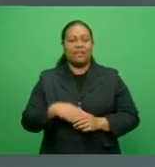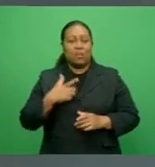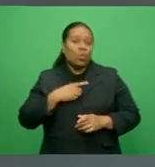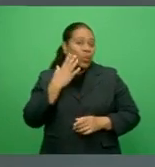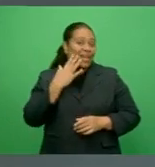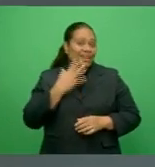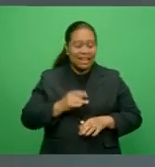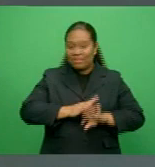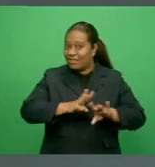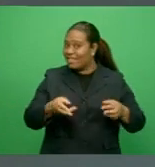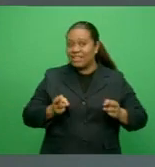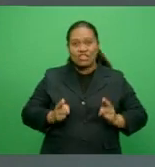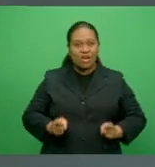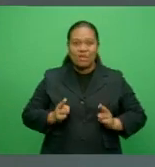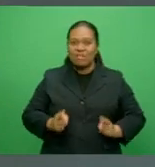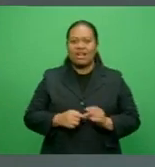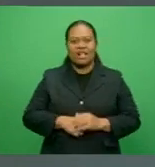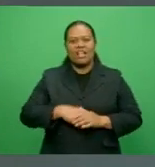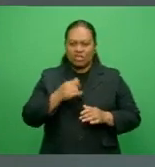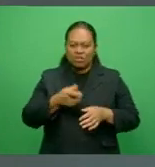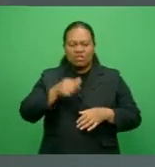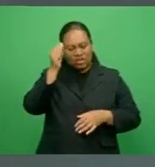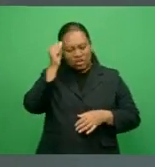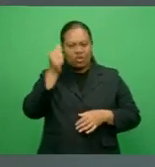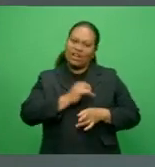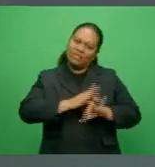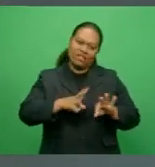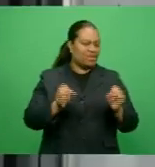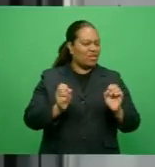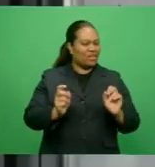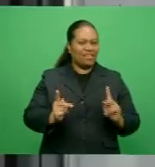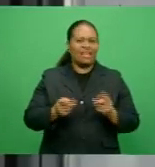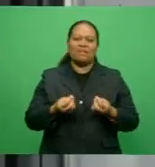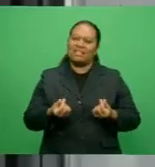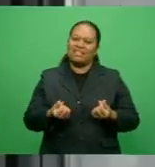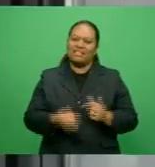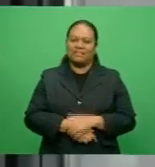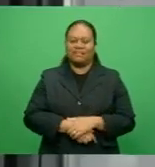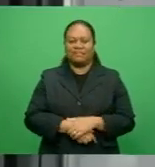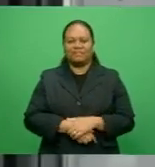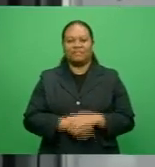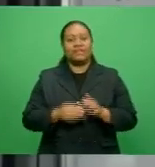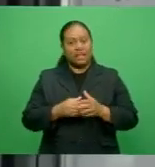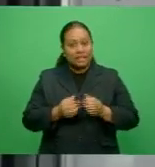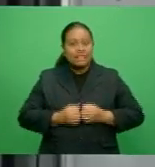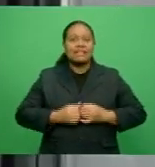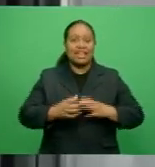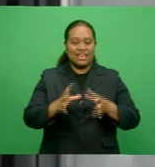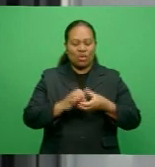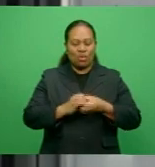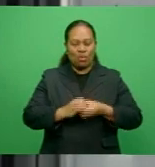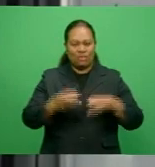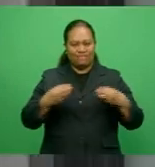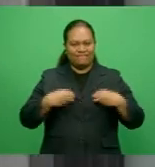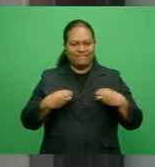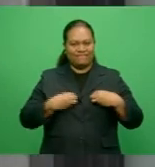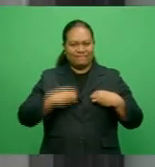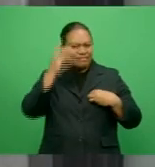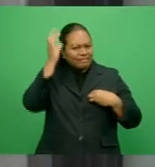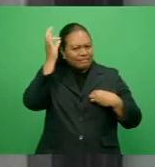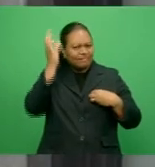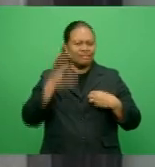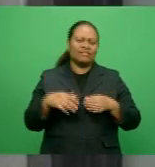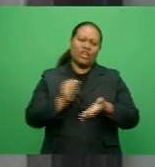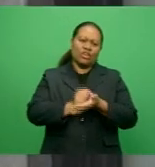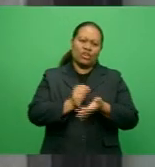normal, it'll be smooth and things will get easy. Starting up his own barbershop hasn't been easy,